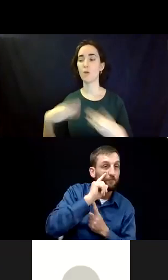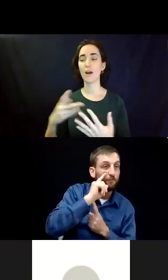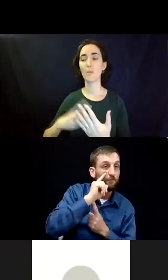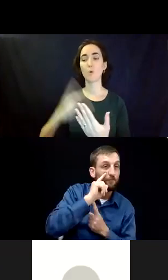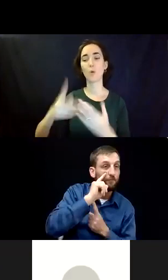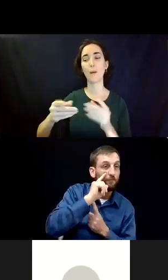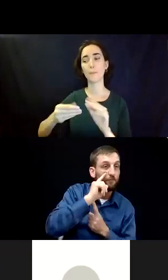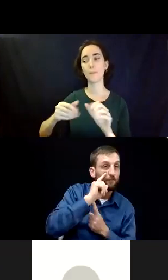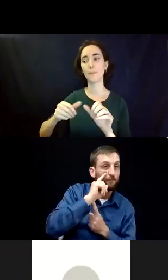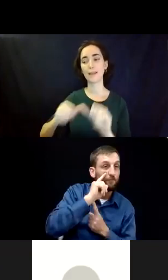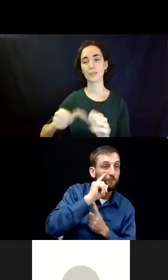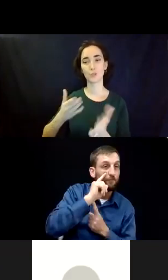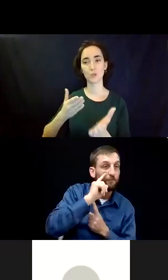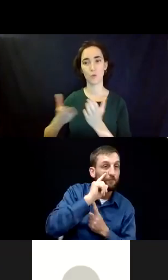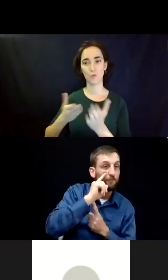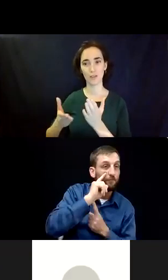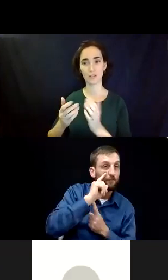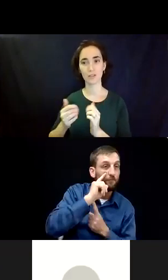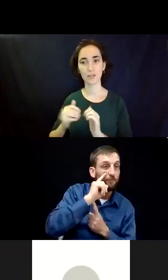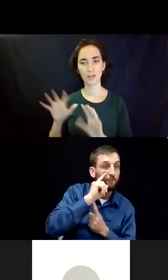for those two